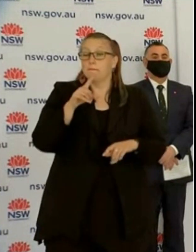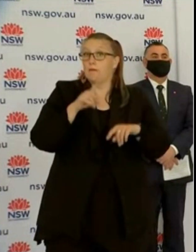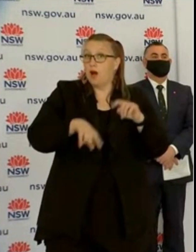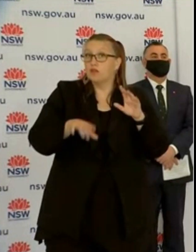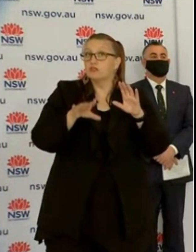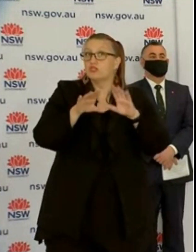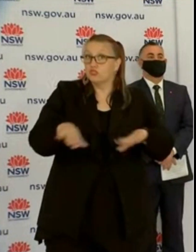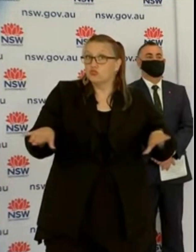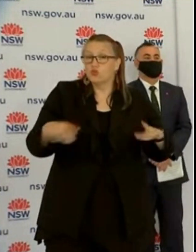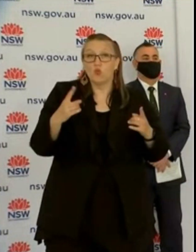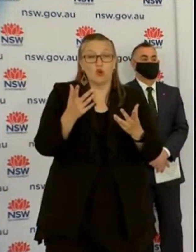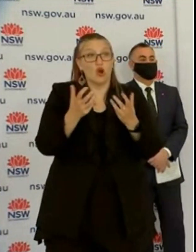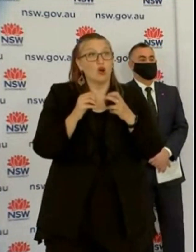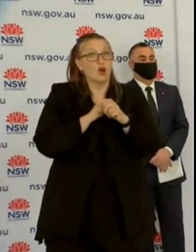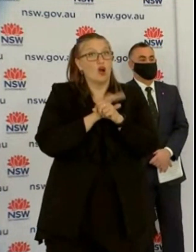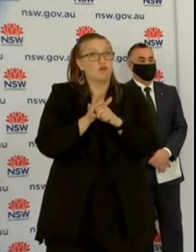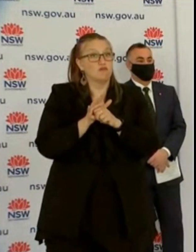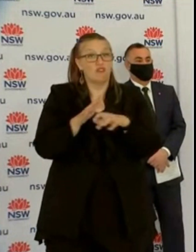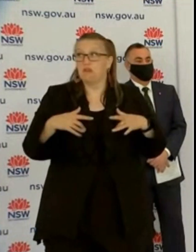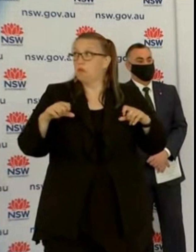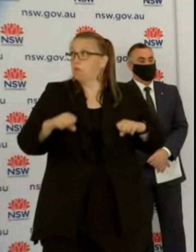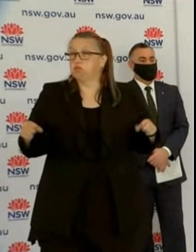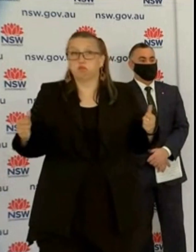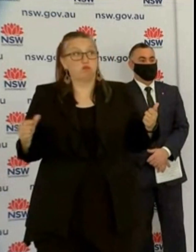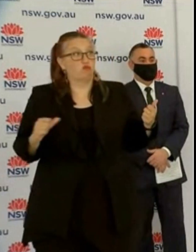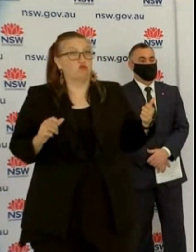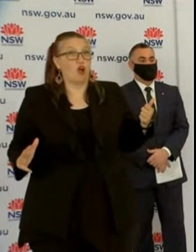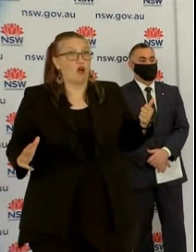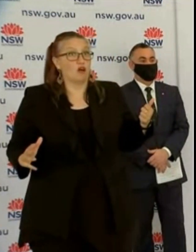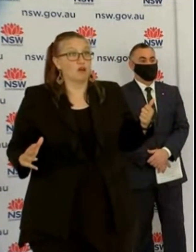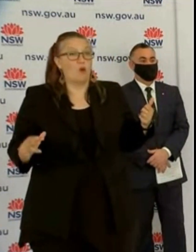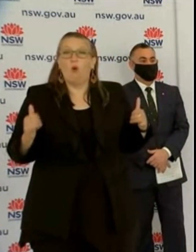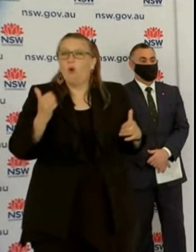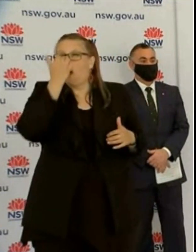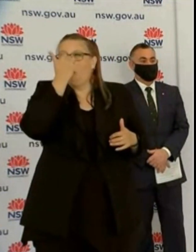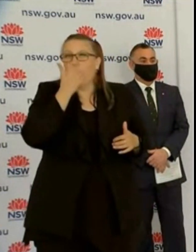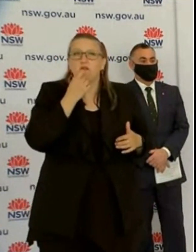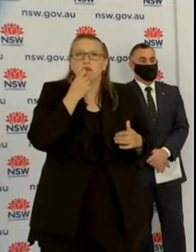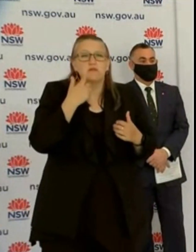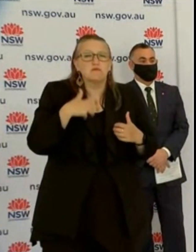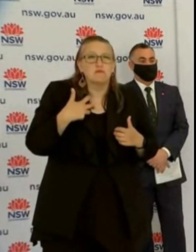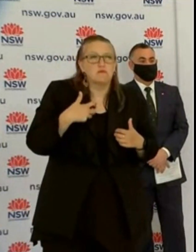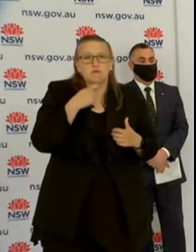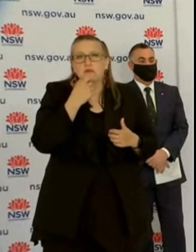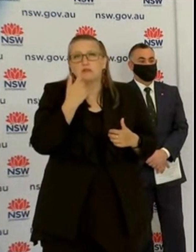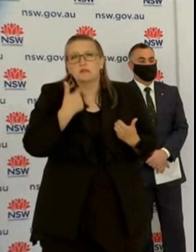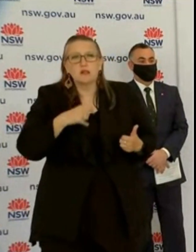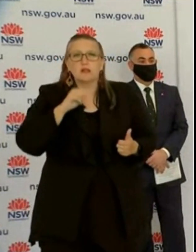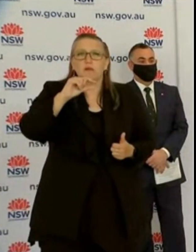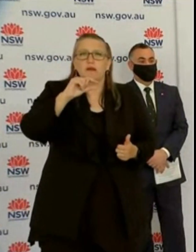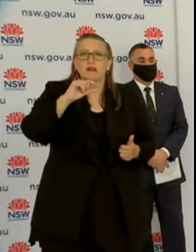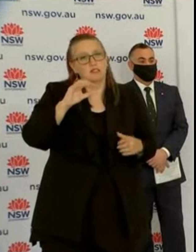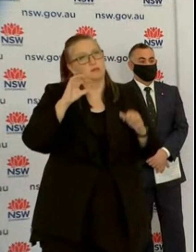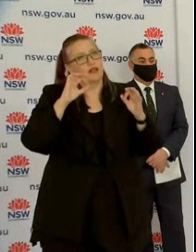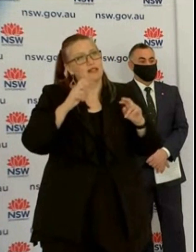of children who have become infected have not had symptoms or had only mild symptoms. And this is certainly the case for the